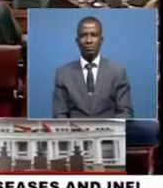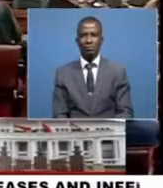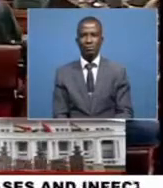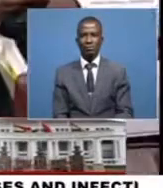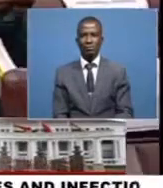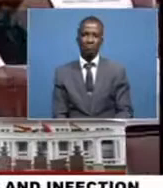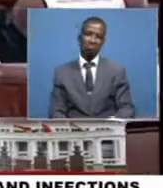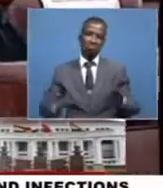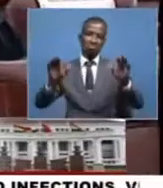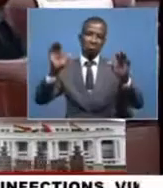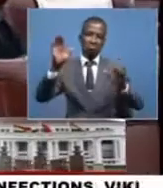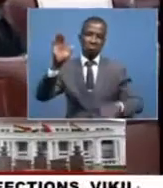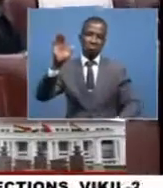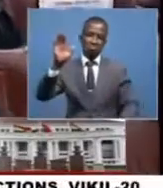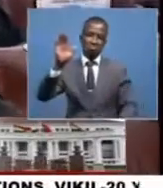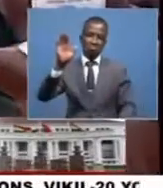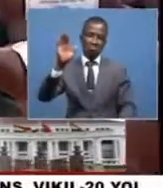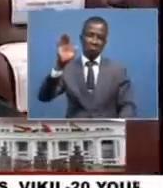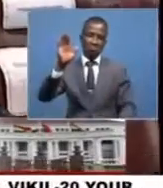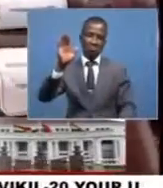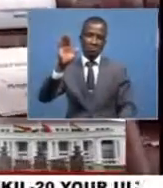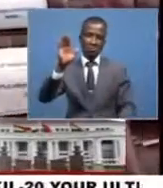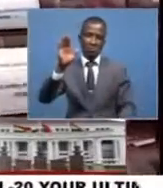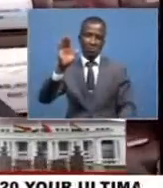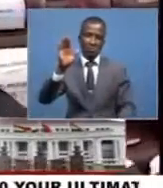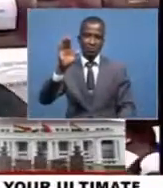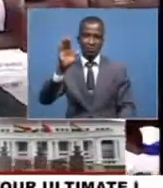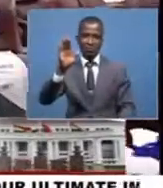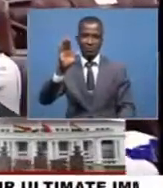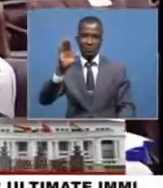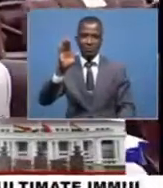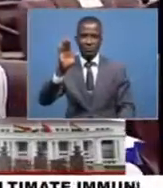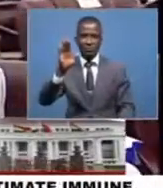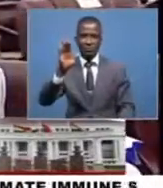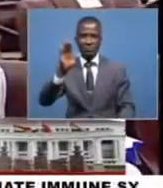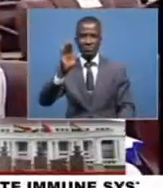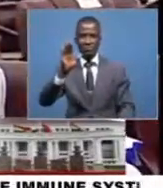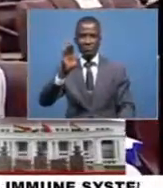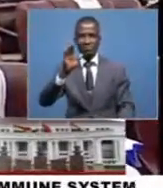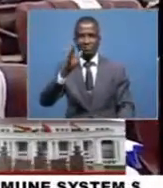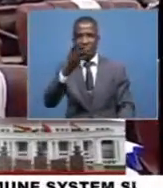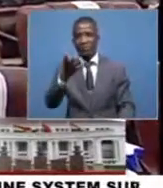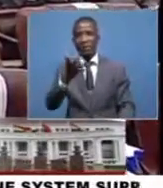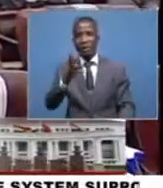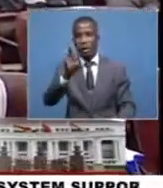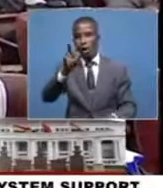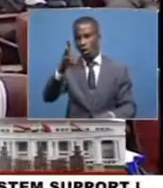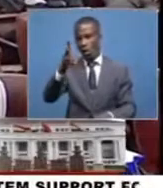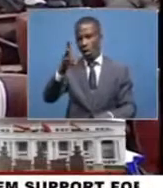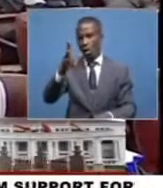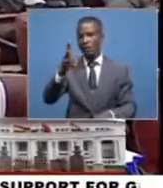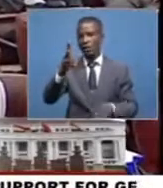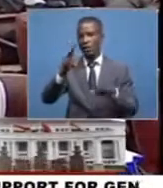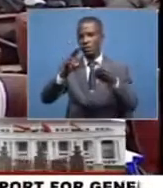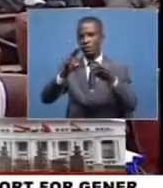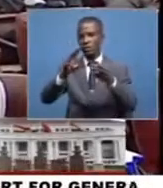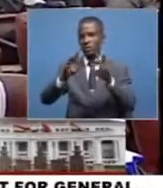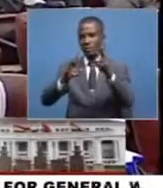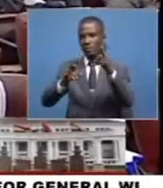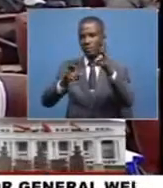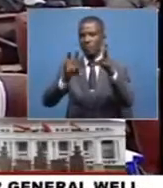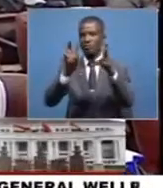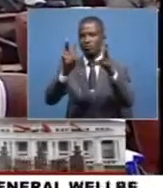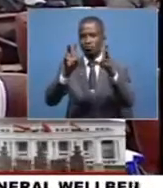My lords, there is also a matter which arose in connection with your issue 2, and I wonder whether that has